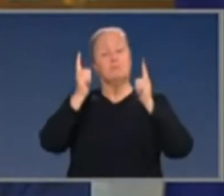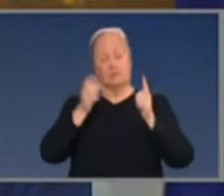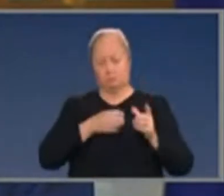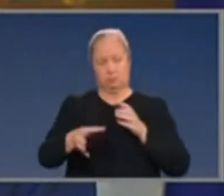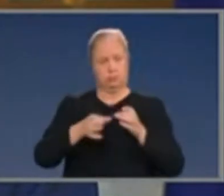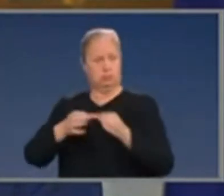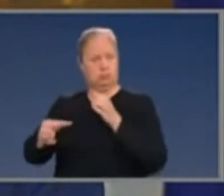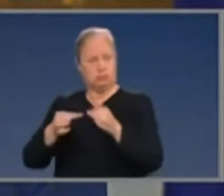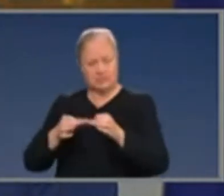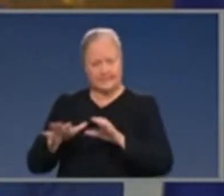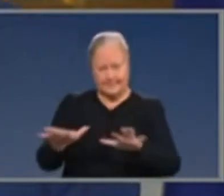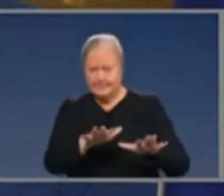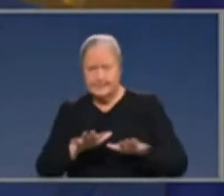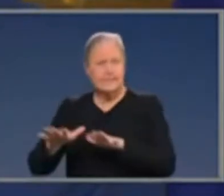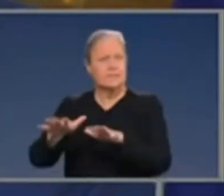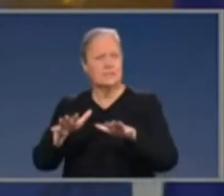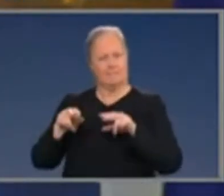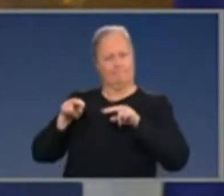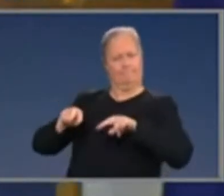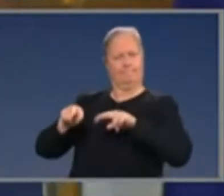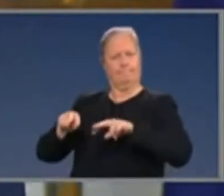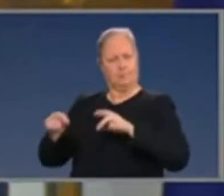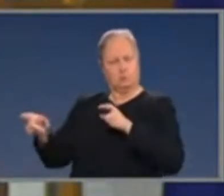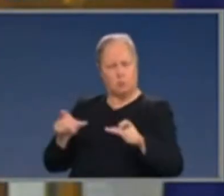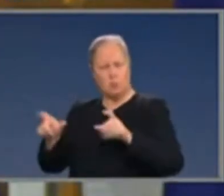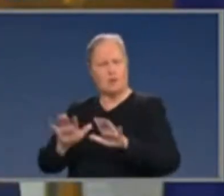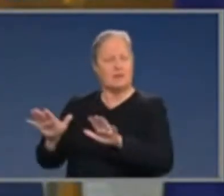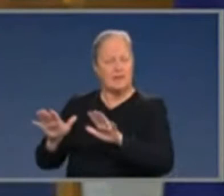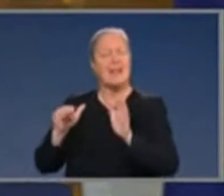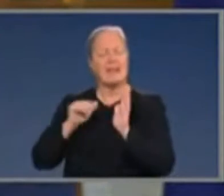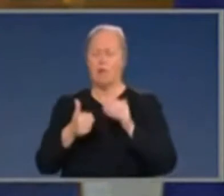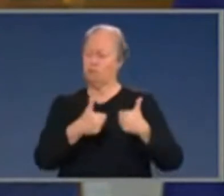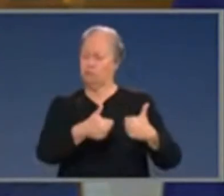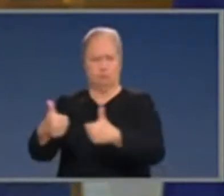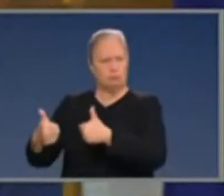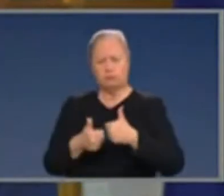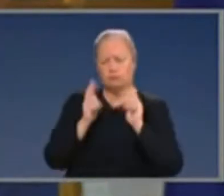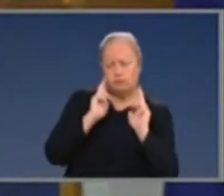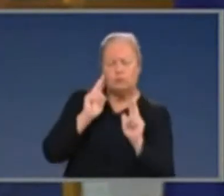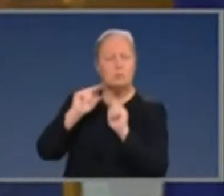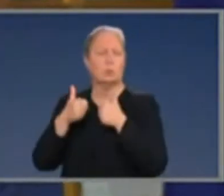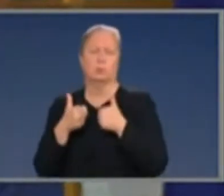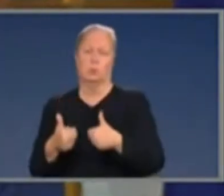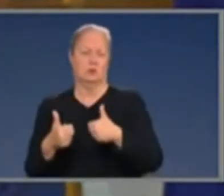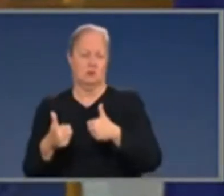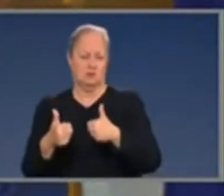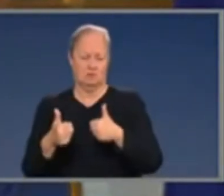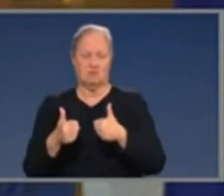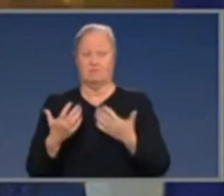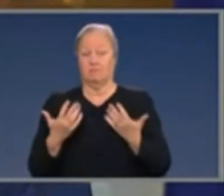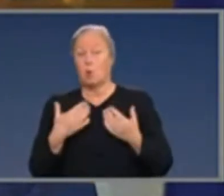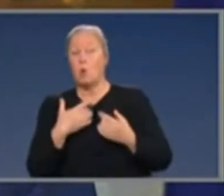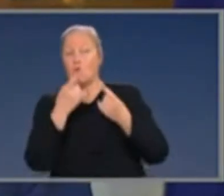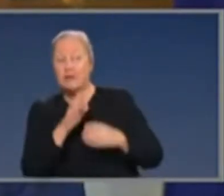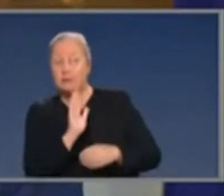and all the reports are that this facility is now well managed and care is good, and we have that independently verified